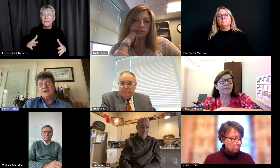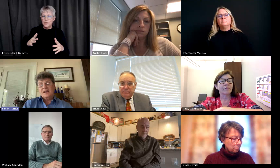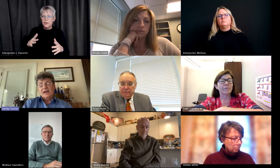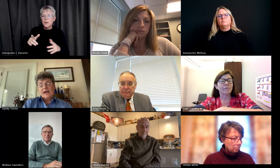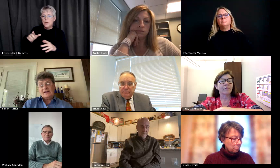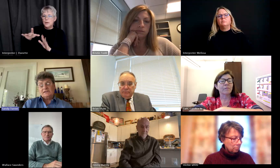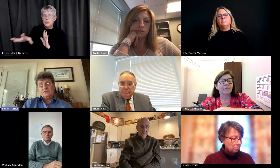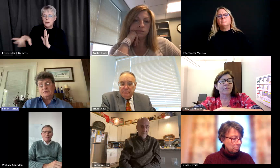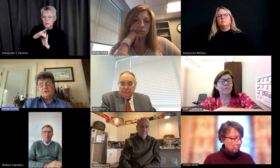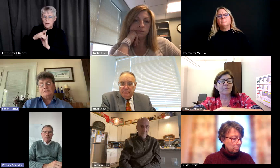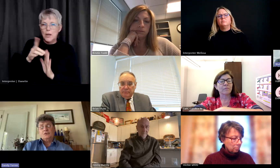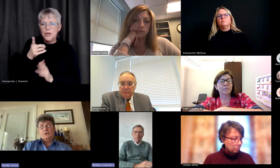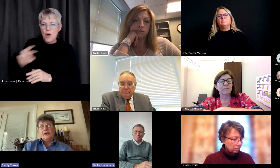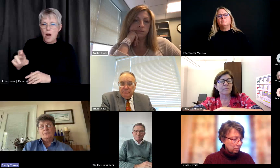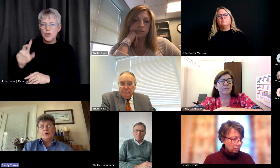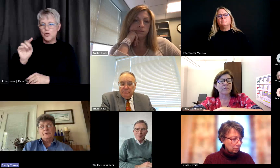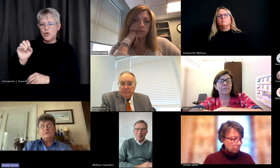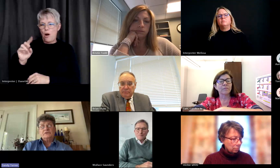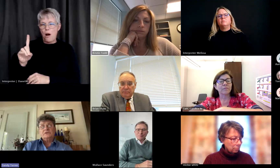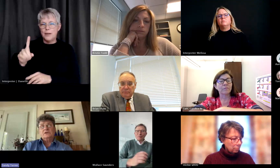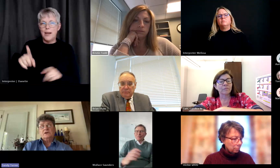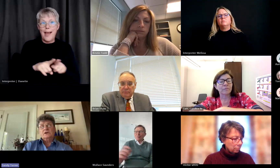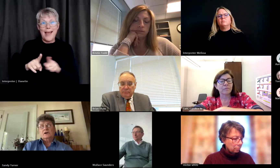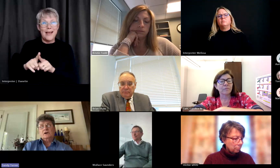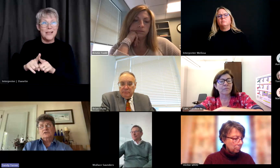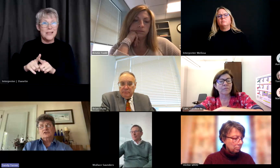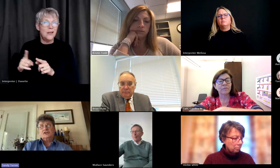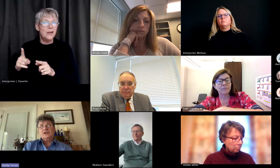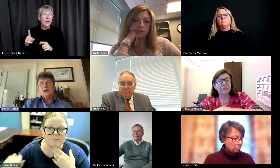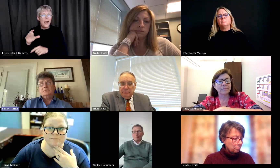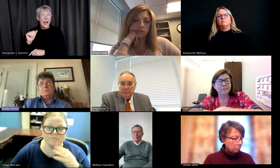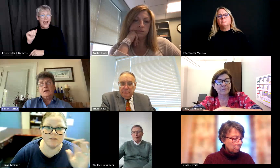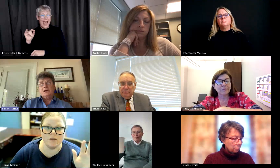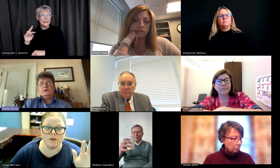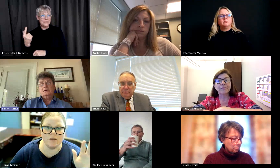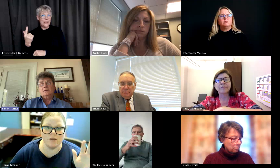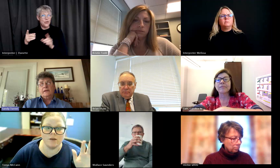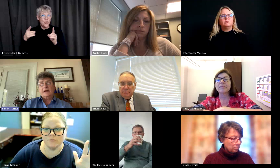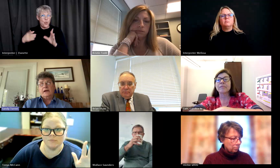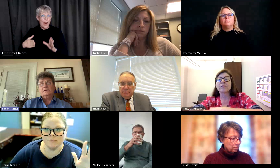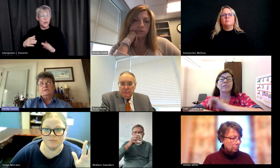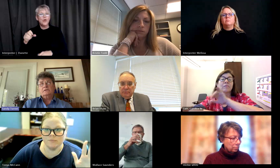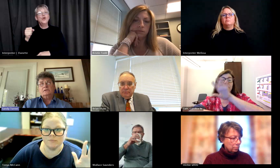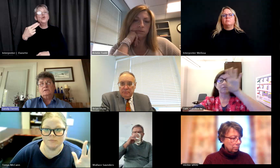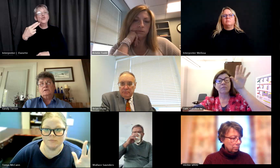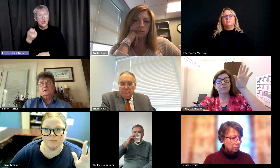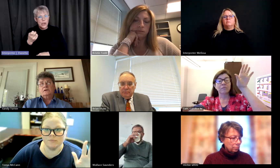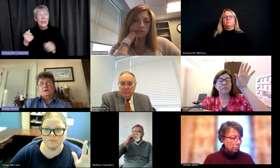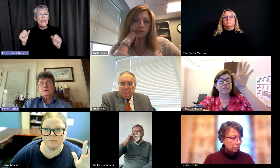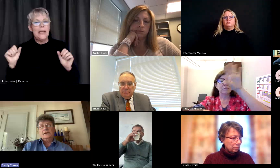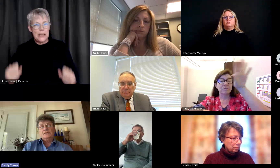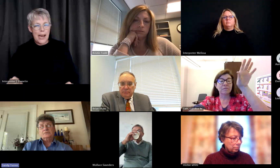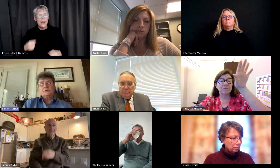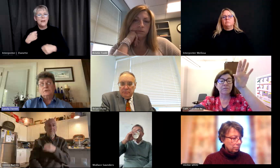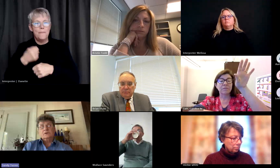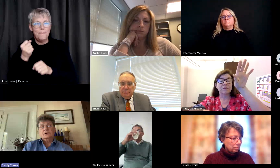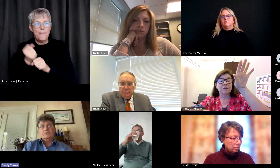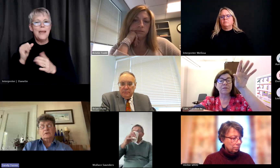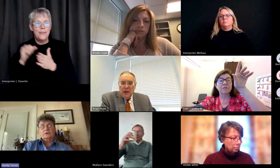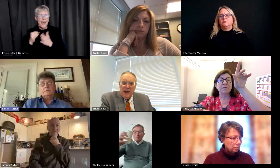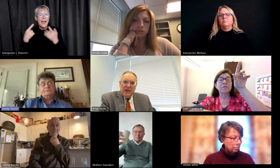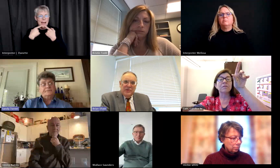as acting director for that purpose, she can make that